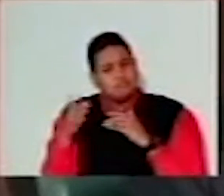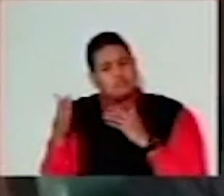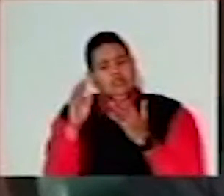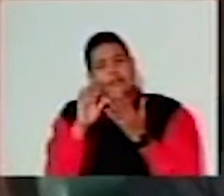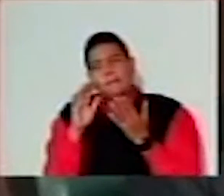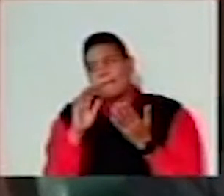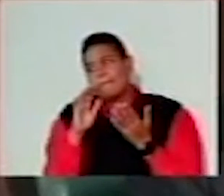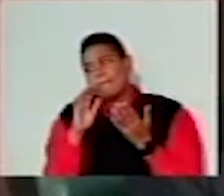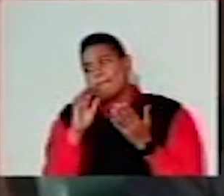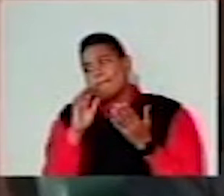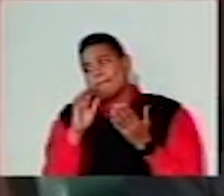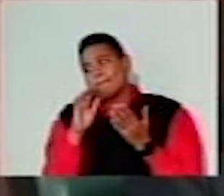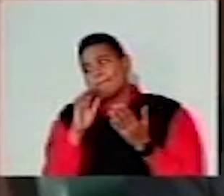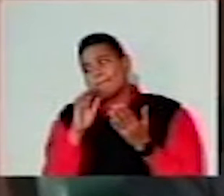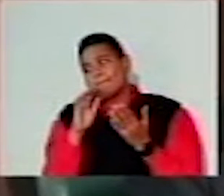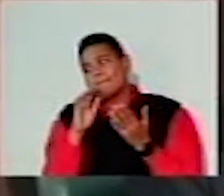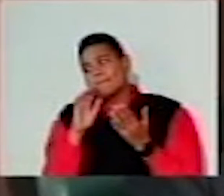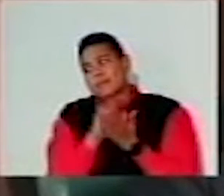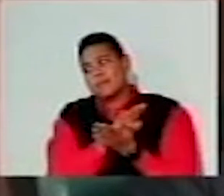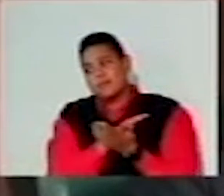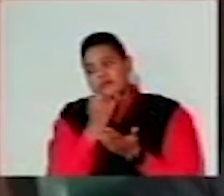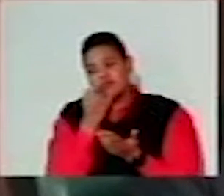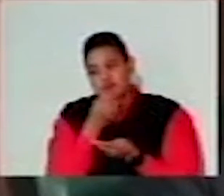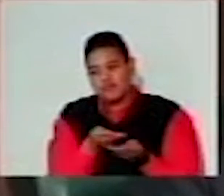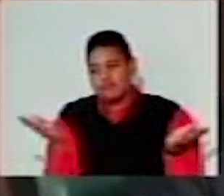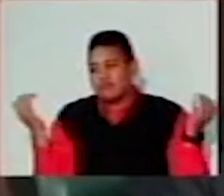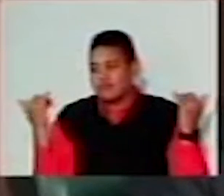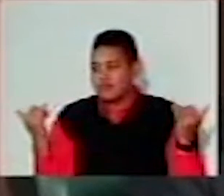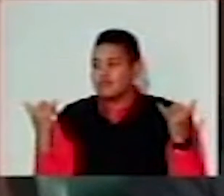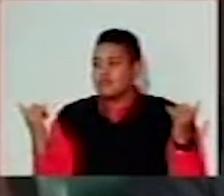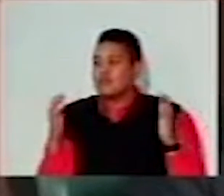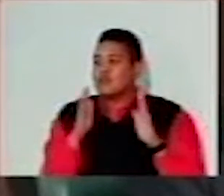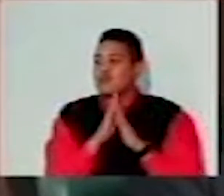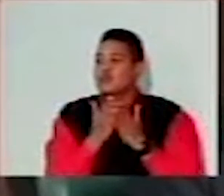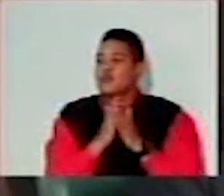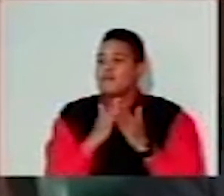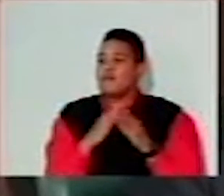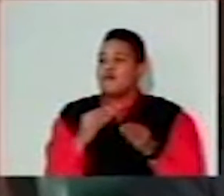paper, which I'm hoping you should have got by now, the booklet.